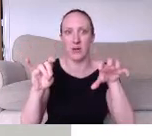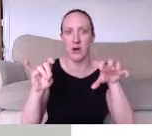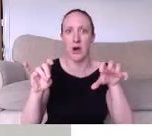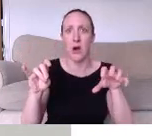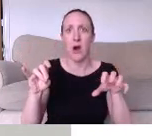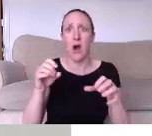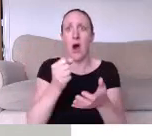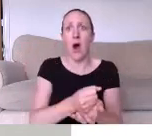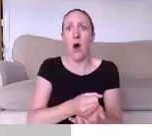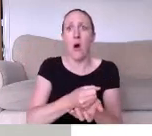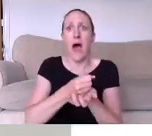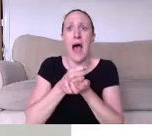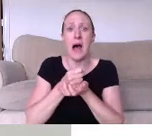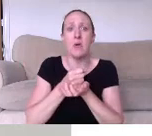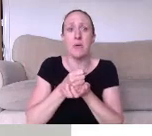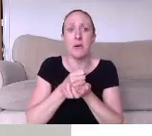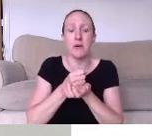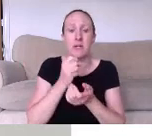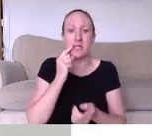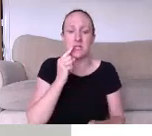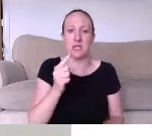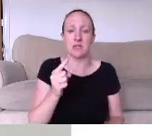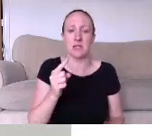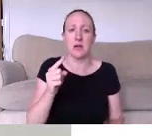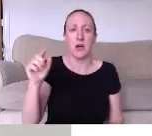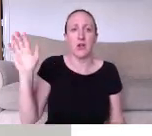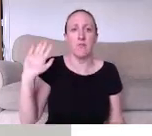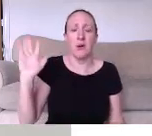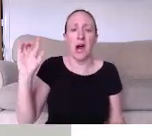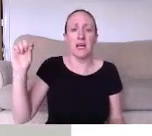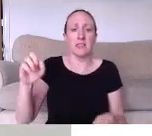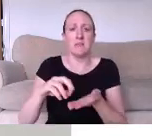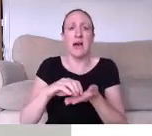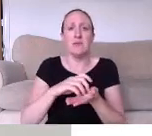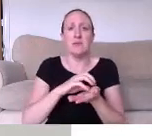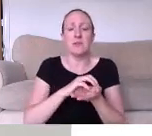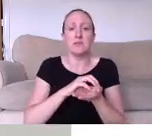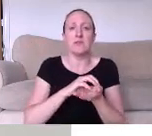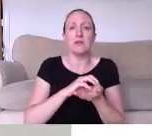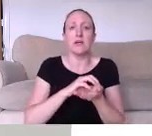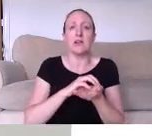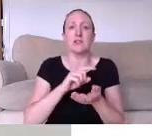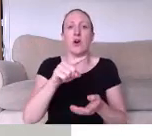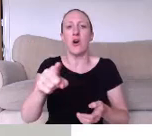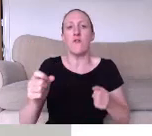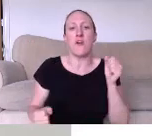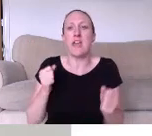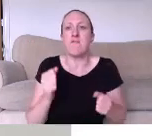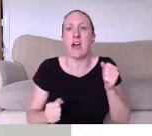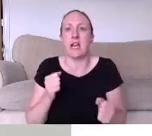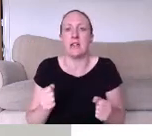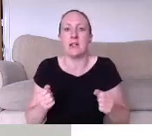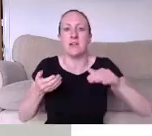Gruffalo. Oh, help, he said. Goodbye, little mouse. And off